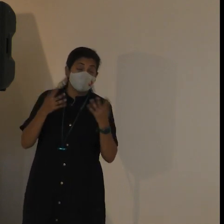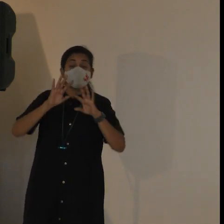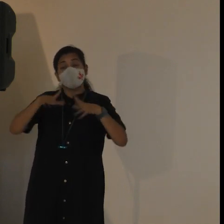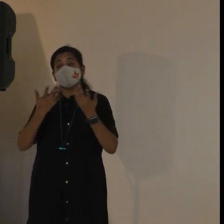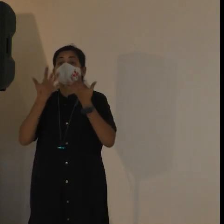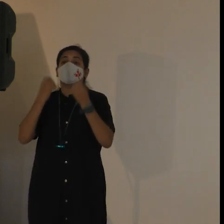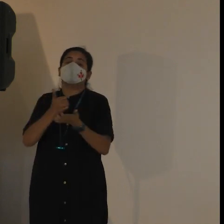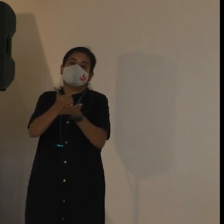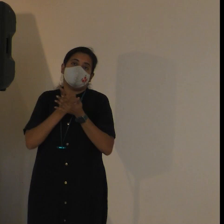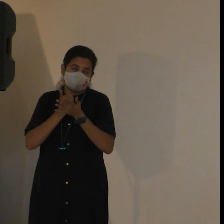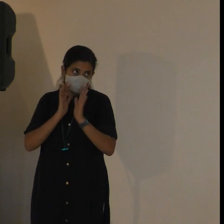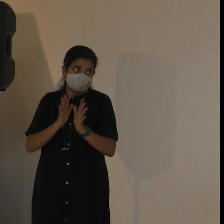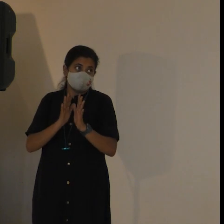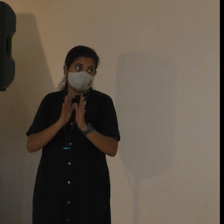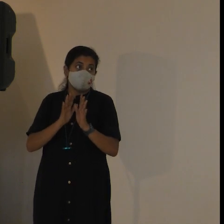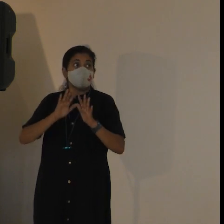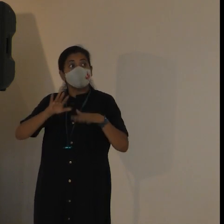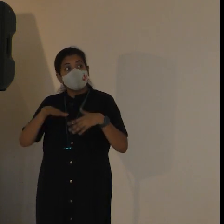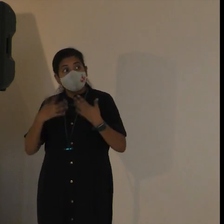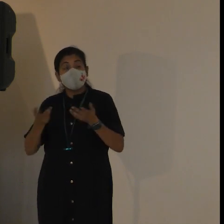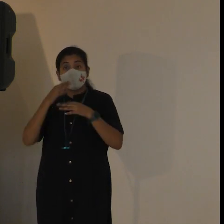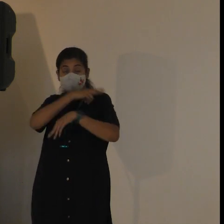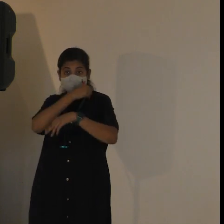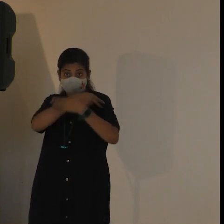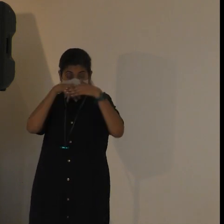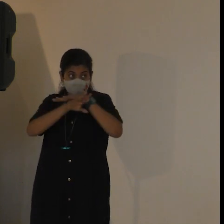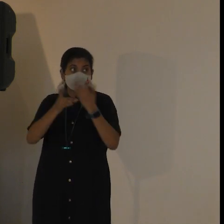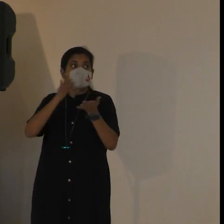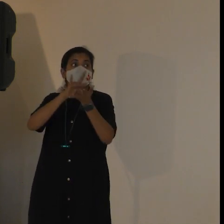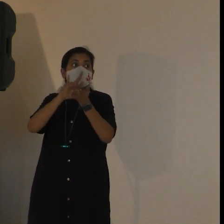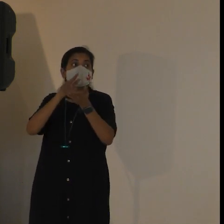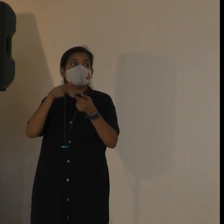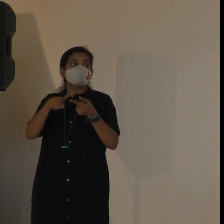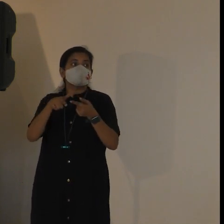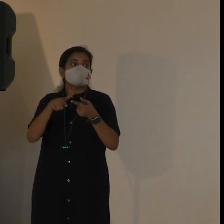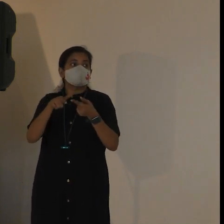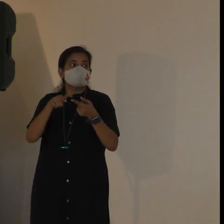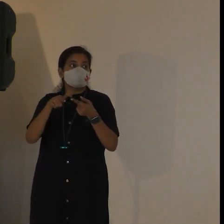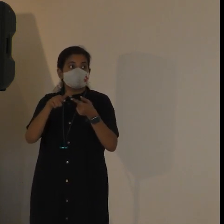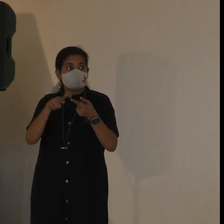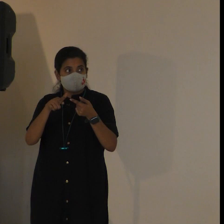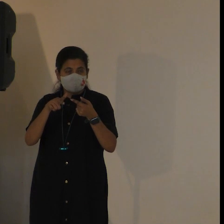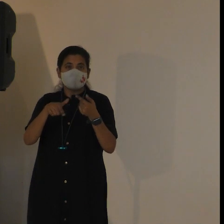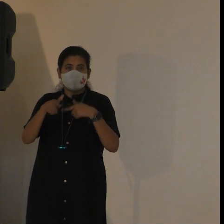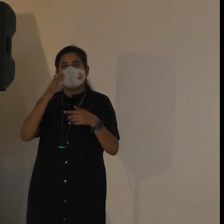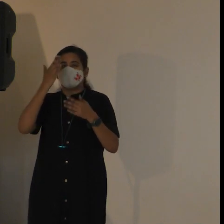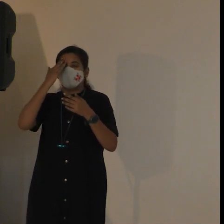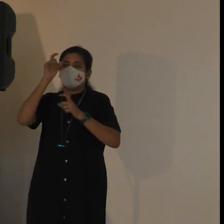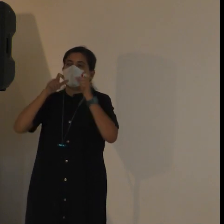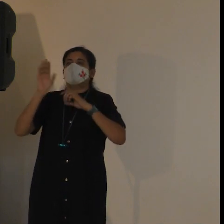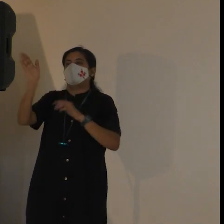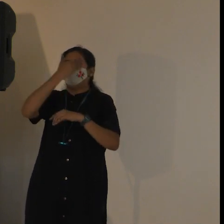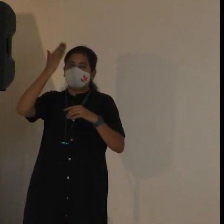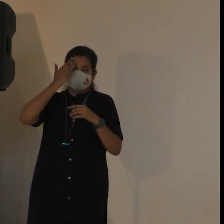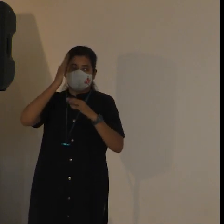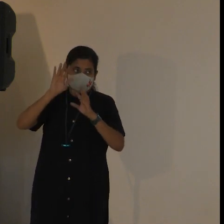help. And even within the hospital, the location of it is in the middle of nowhere, unfortunately.